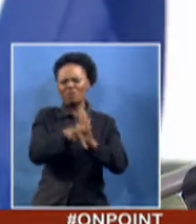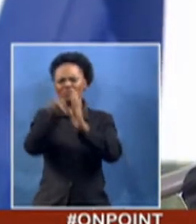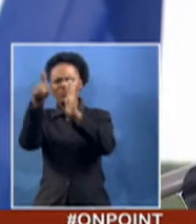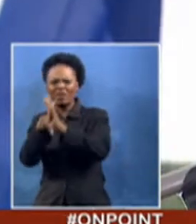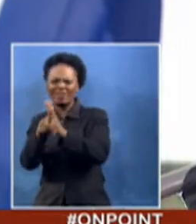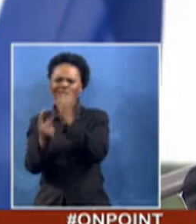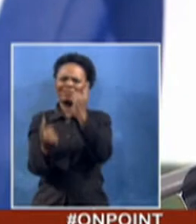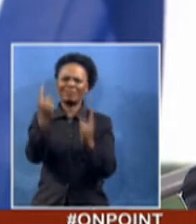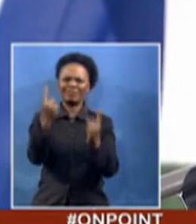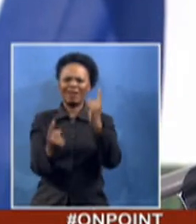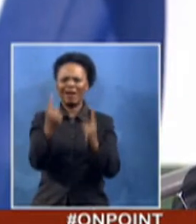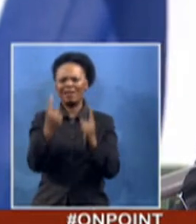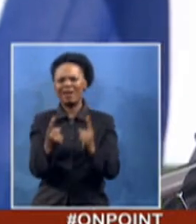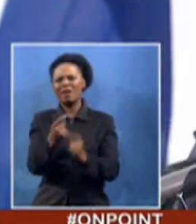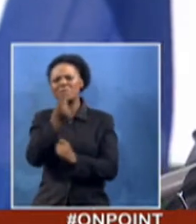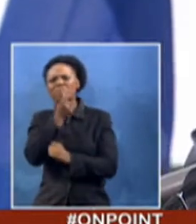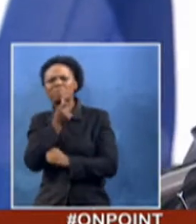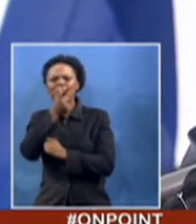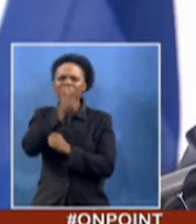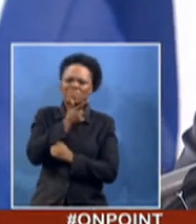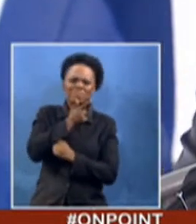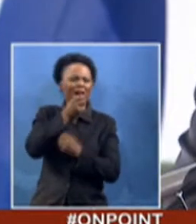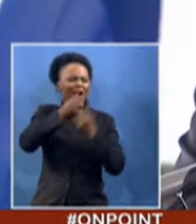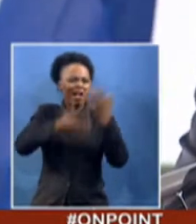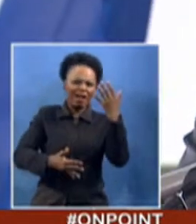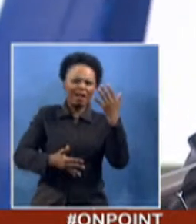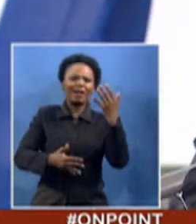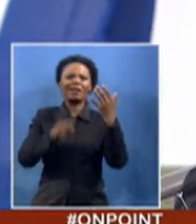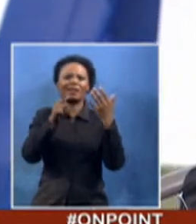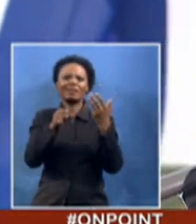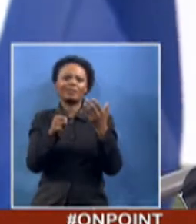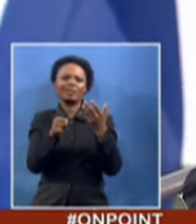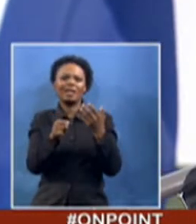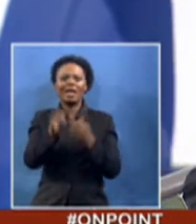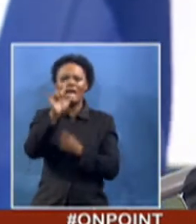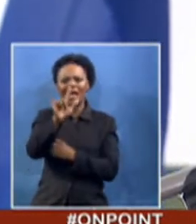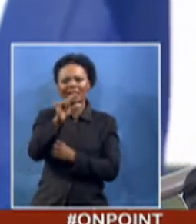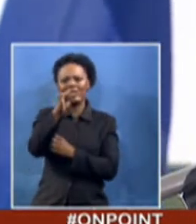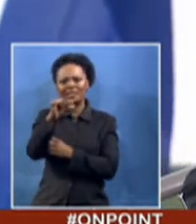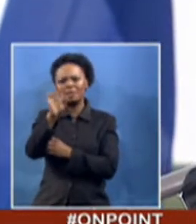of intolerance against members of the